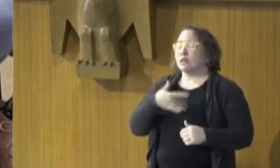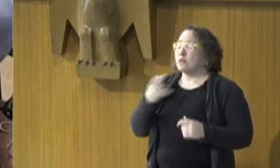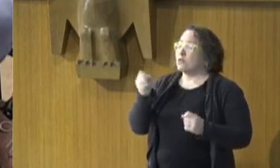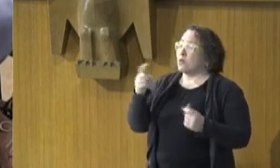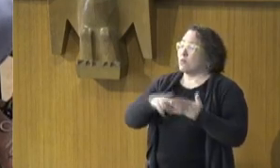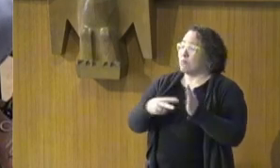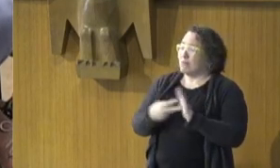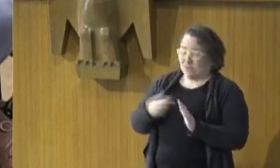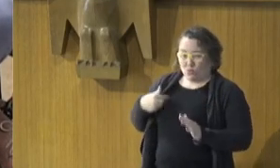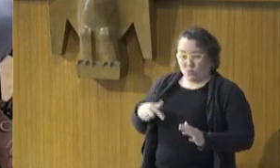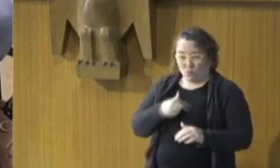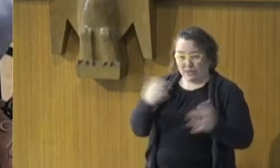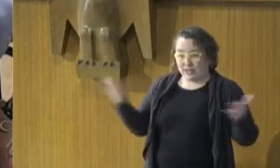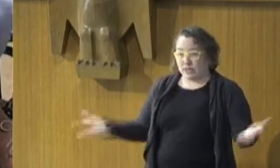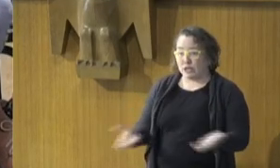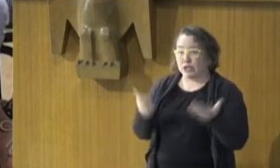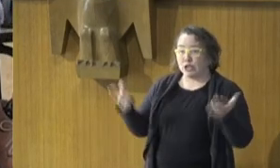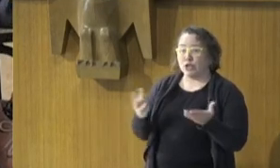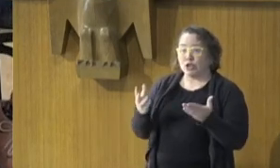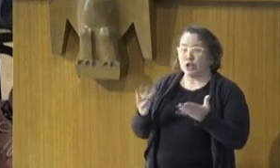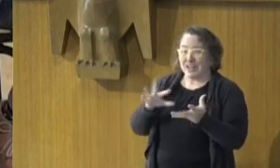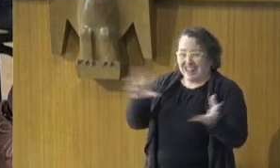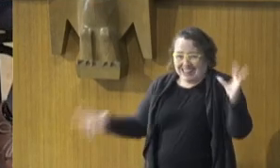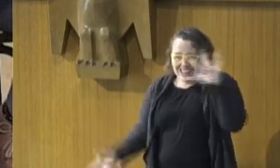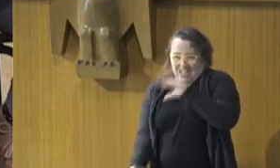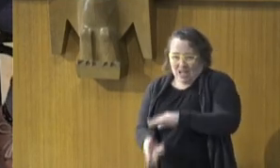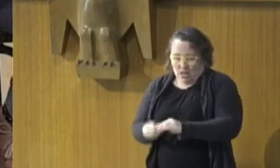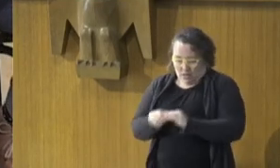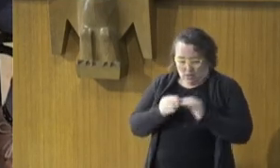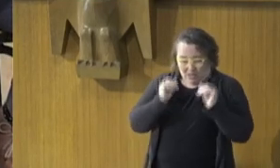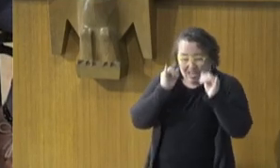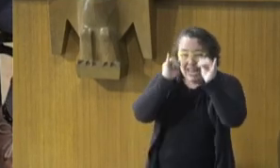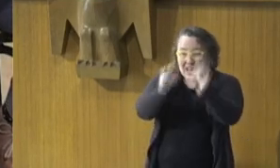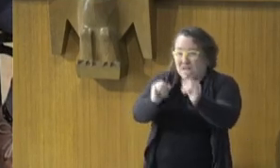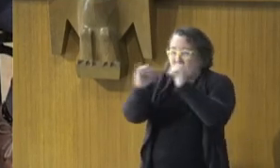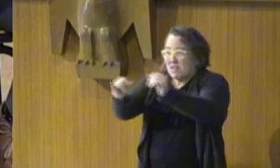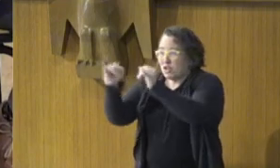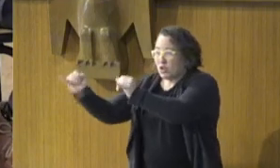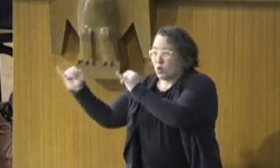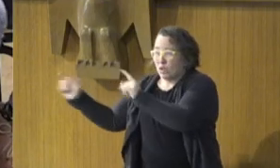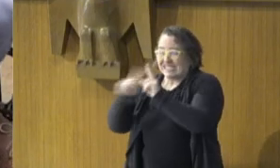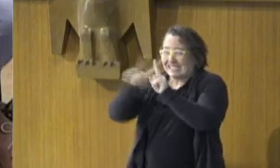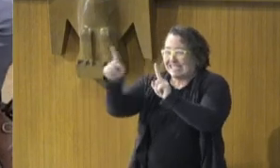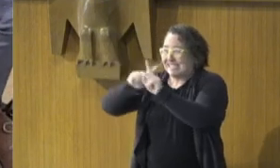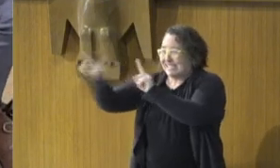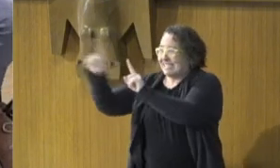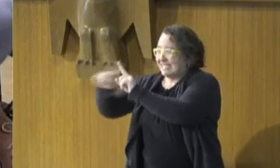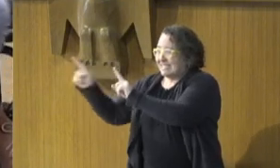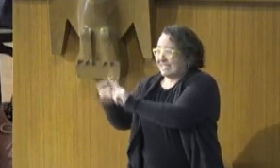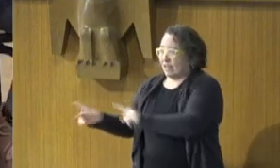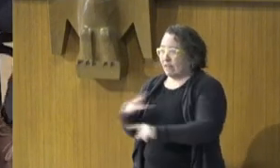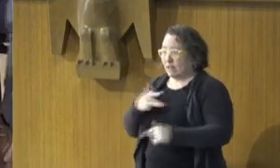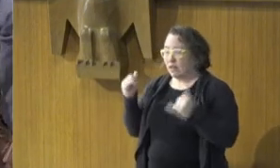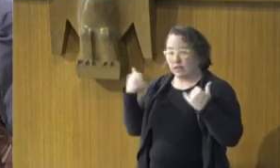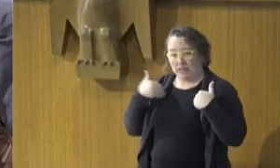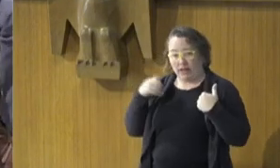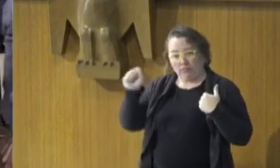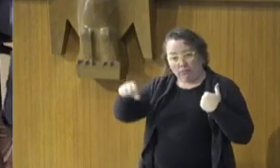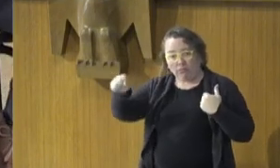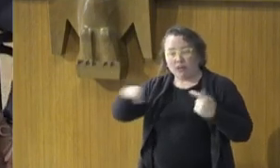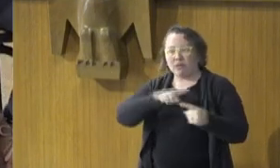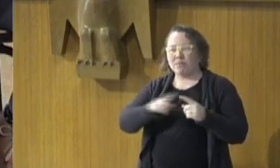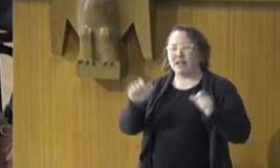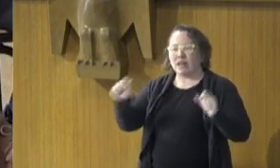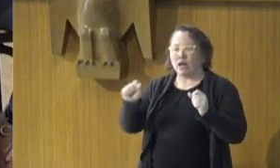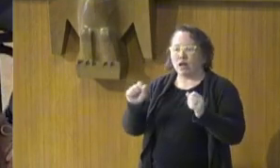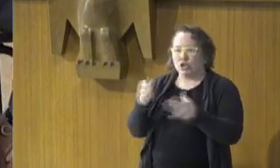to collectively have the feelings we need, even if individually we're in a different place than someone else. And so I think that's a really